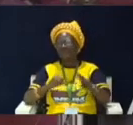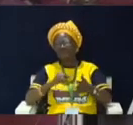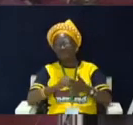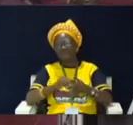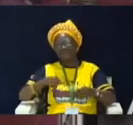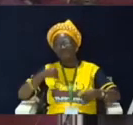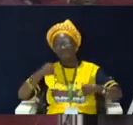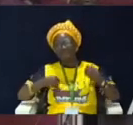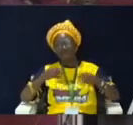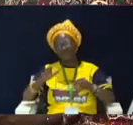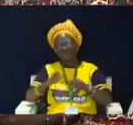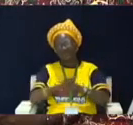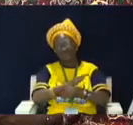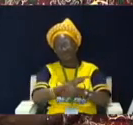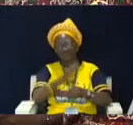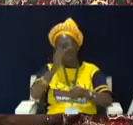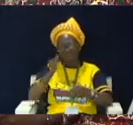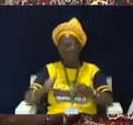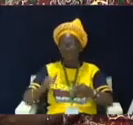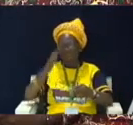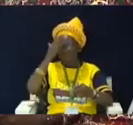you already got your breakthrough.